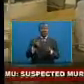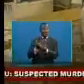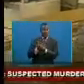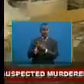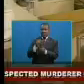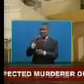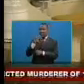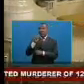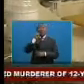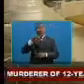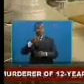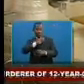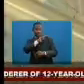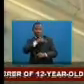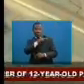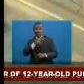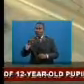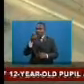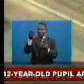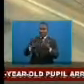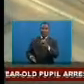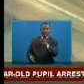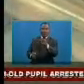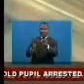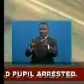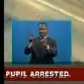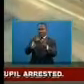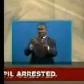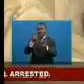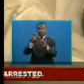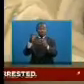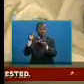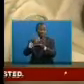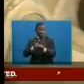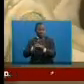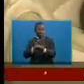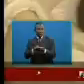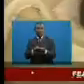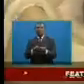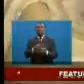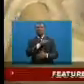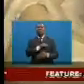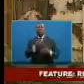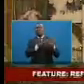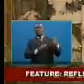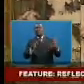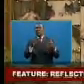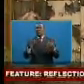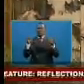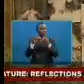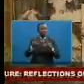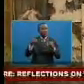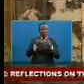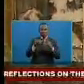in Tema. The first IVF baby was delivered in 2000. Since then, the hospital has delivered more than